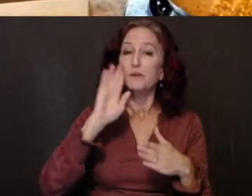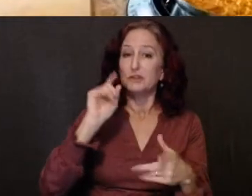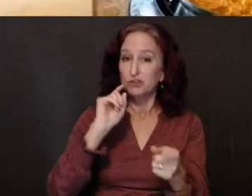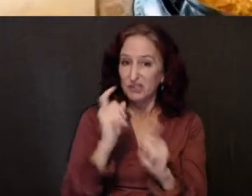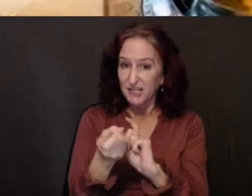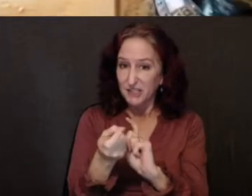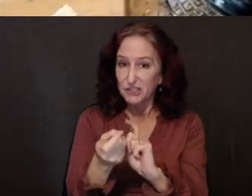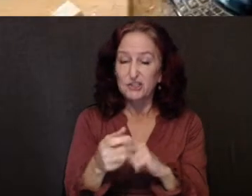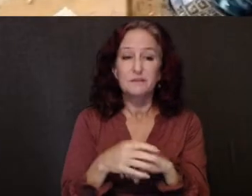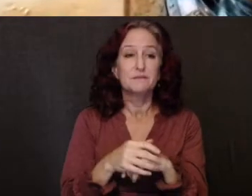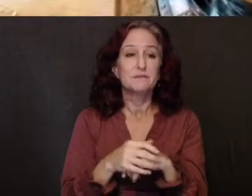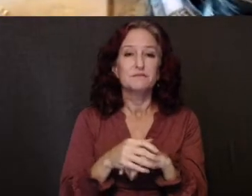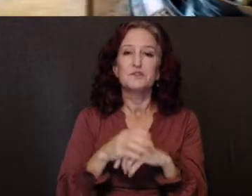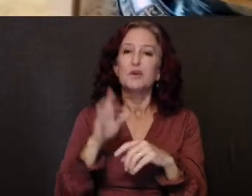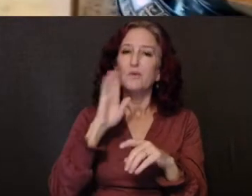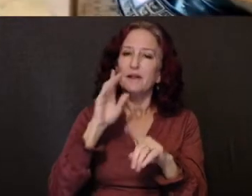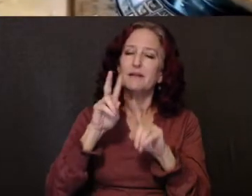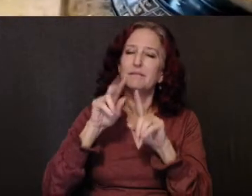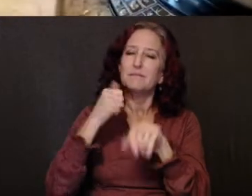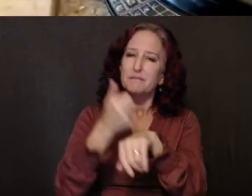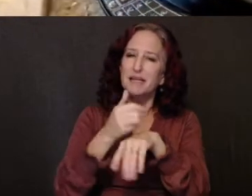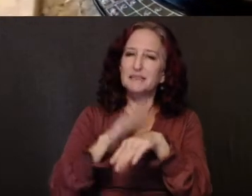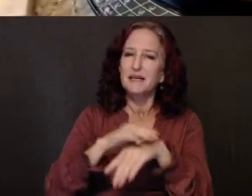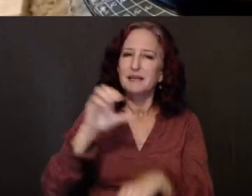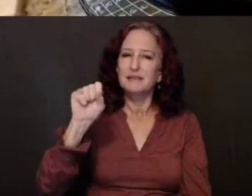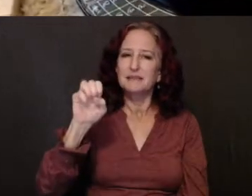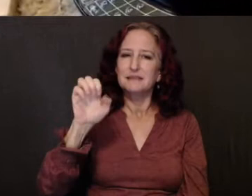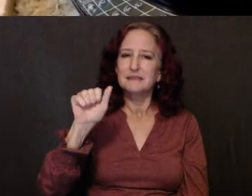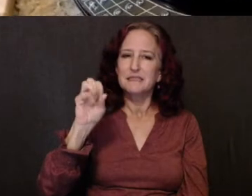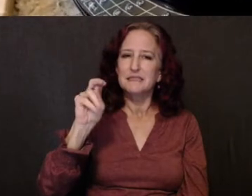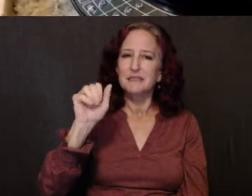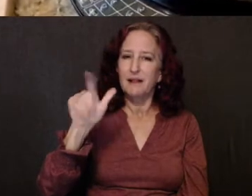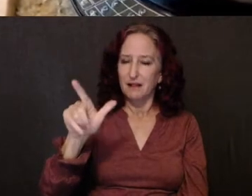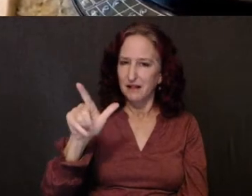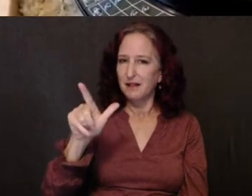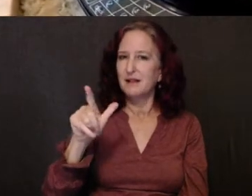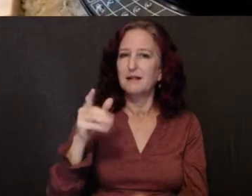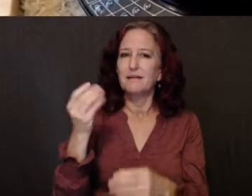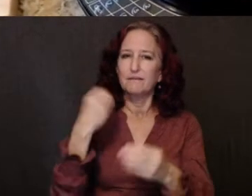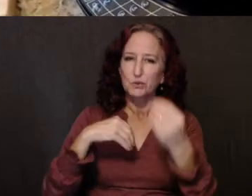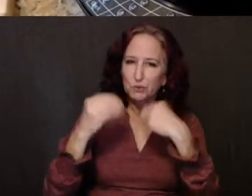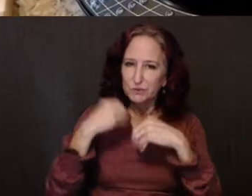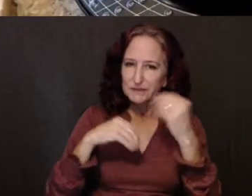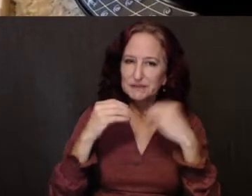that will also be changing up, and we'll be doing